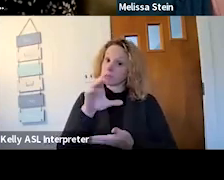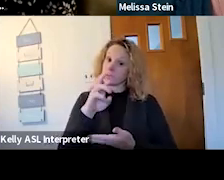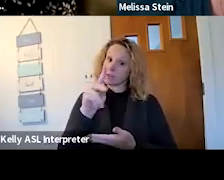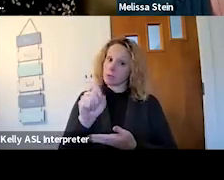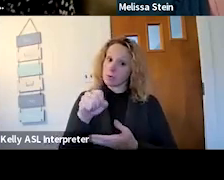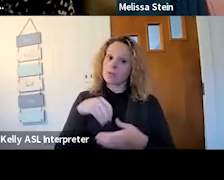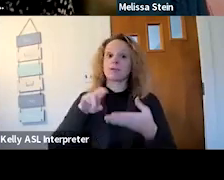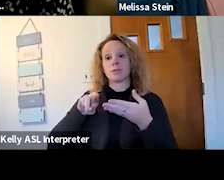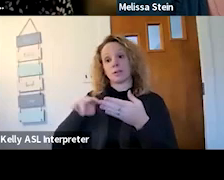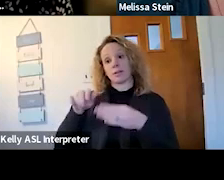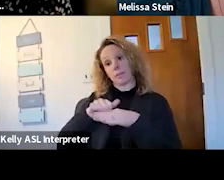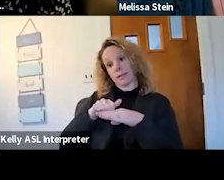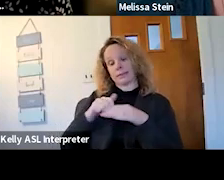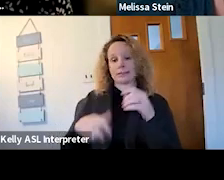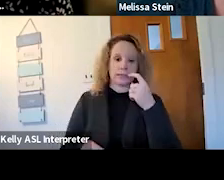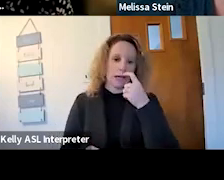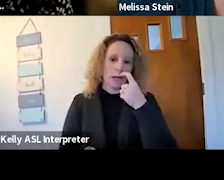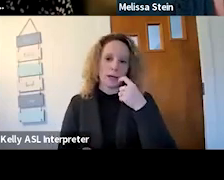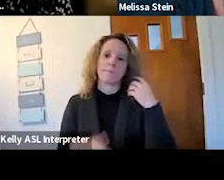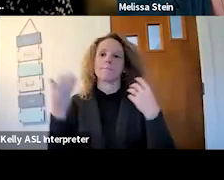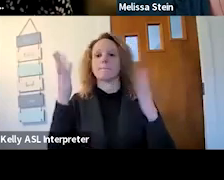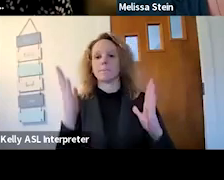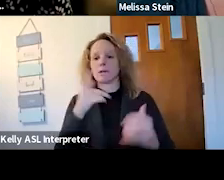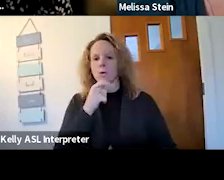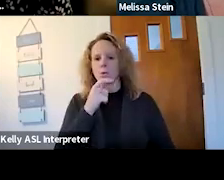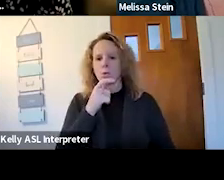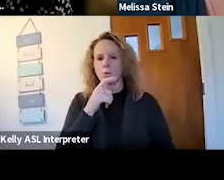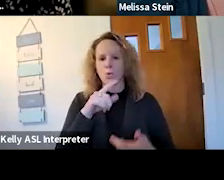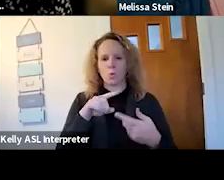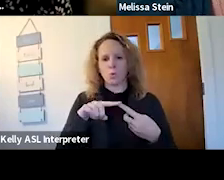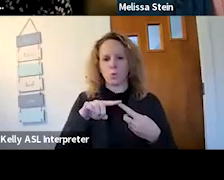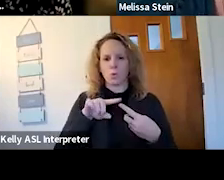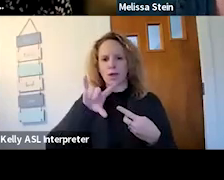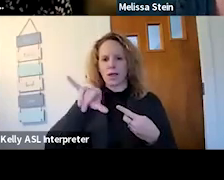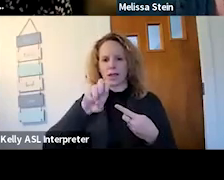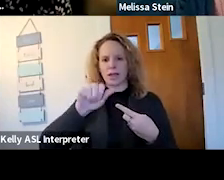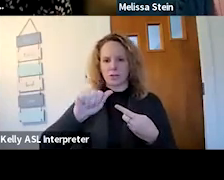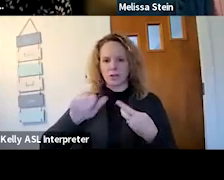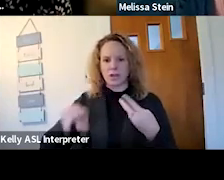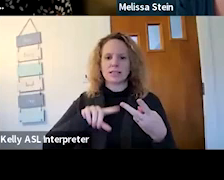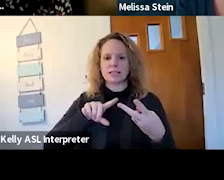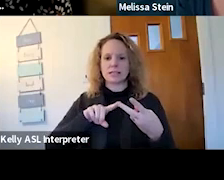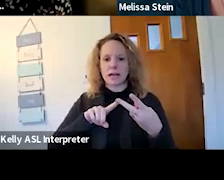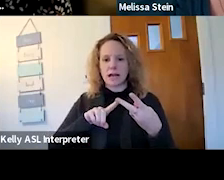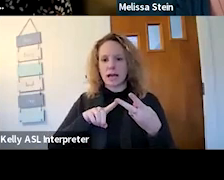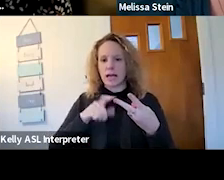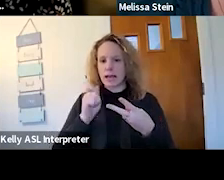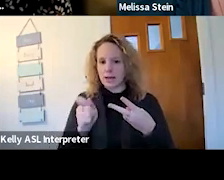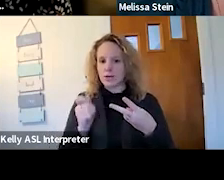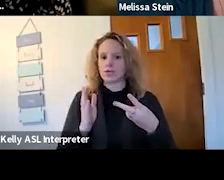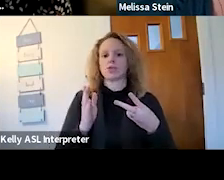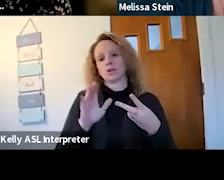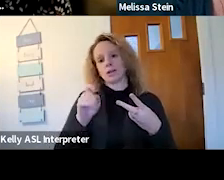in research and practice. And our presenters today are Dr. Jessica Dahlgren and the Honorable Maria Elena